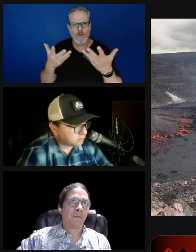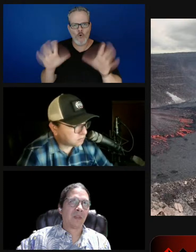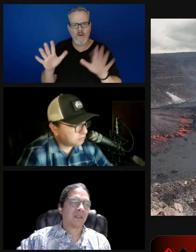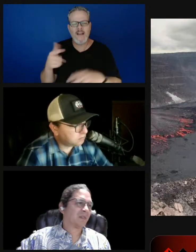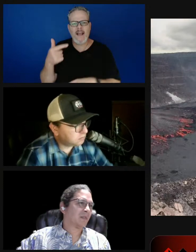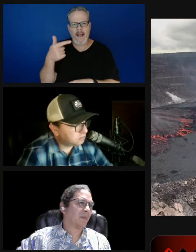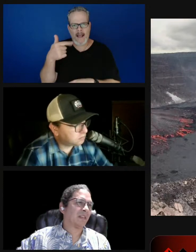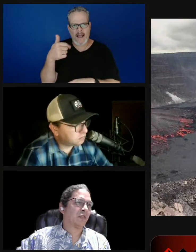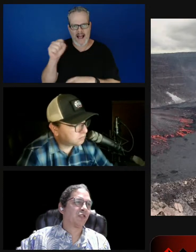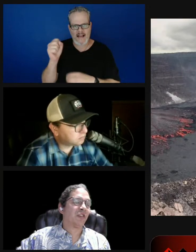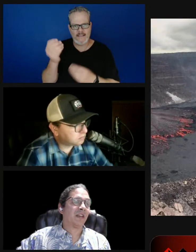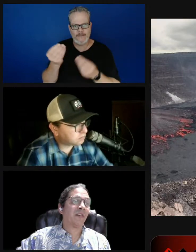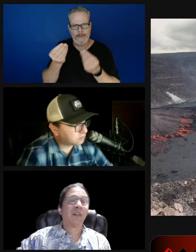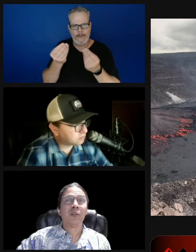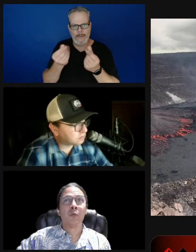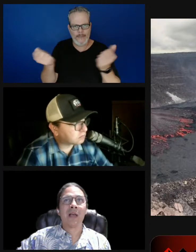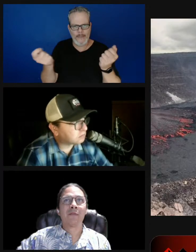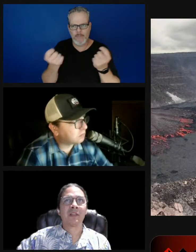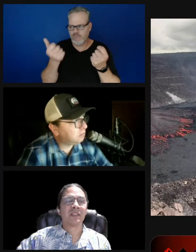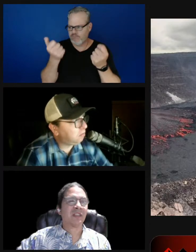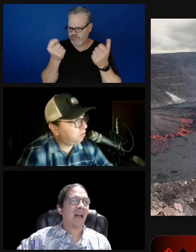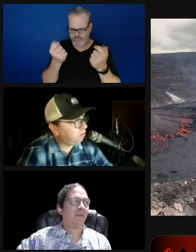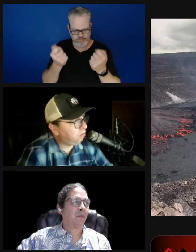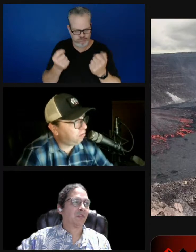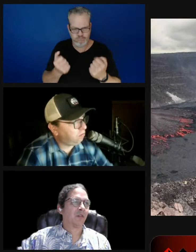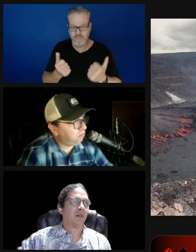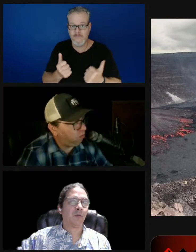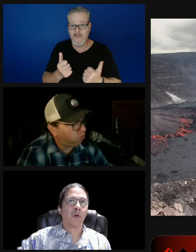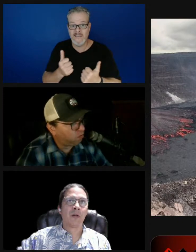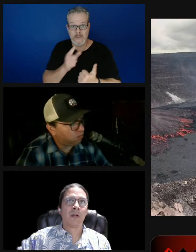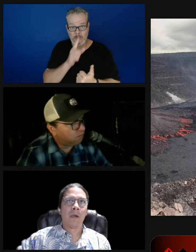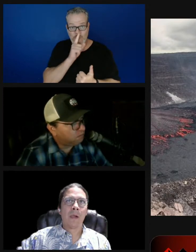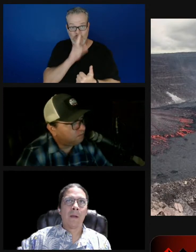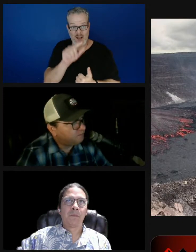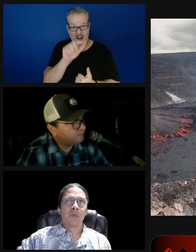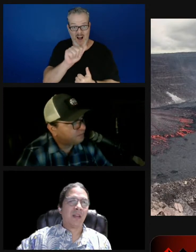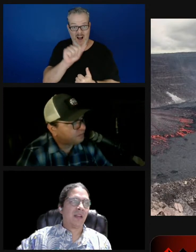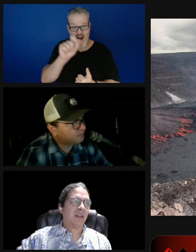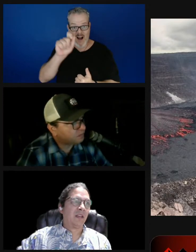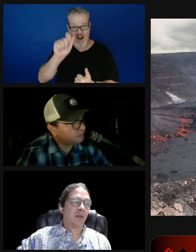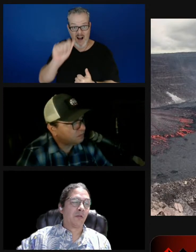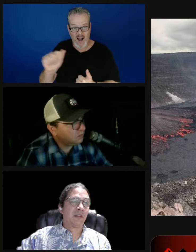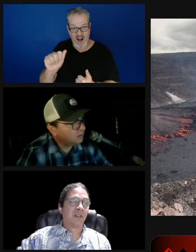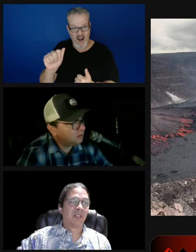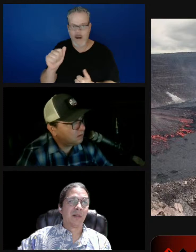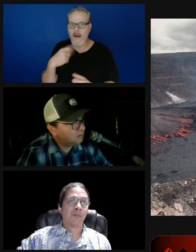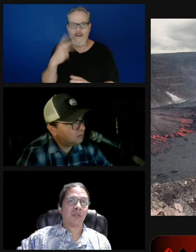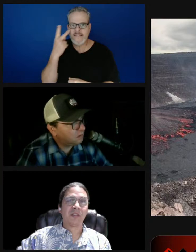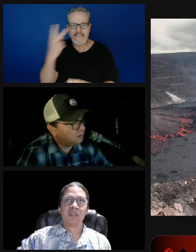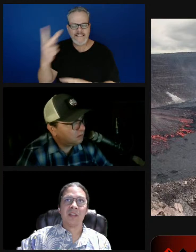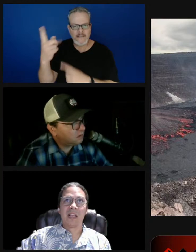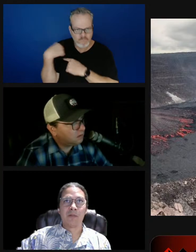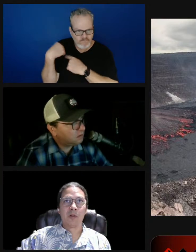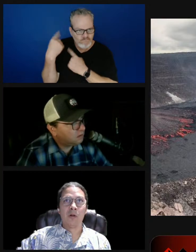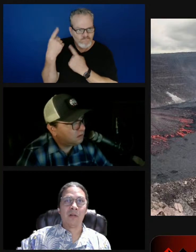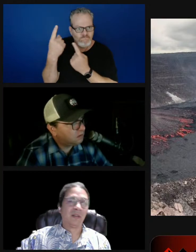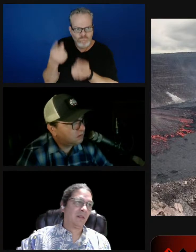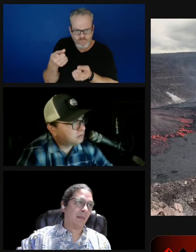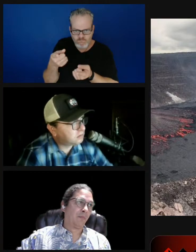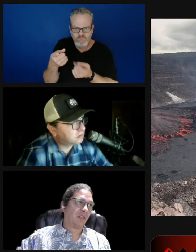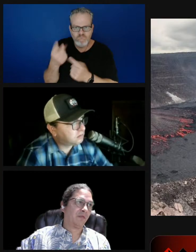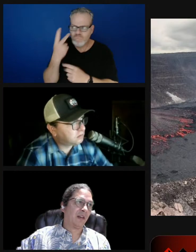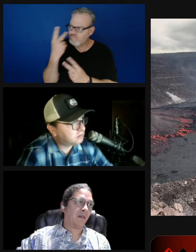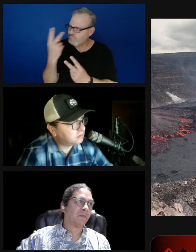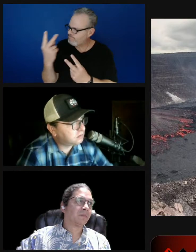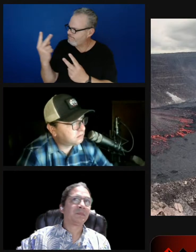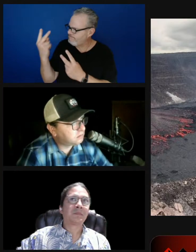floor there. That's something that's interesting and fairly new. We haven't really seen flows in the crater floor in any of the other recent summit eruptions that I can recall